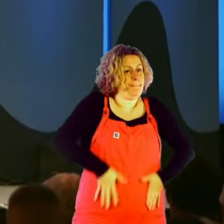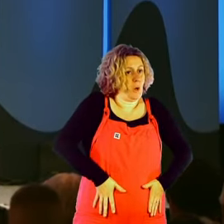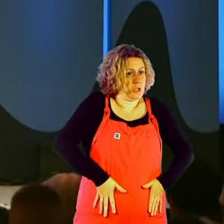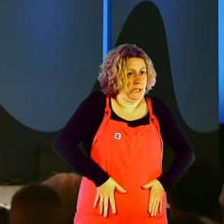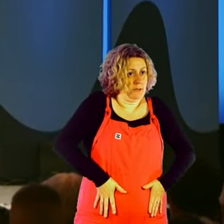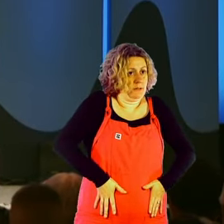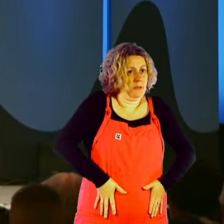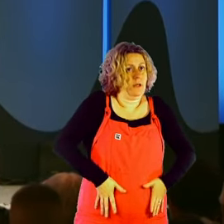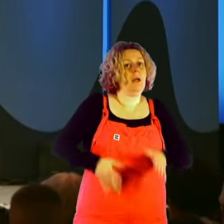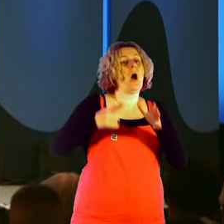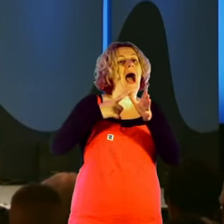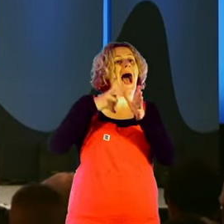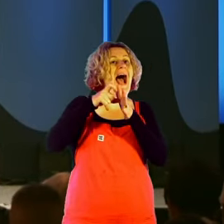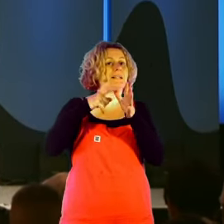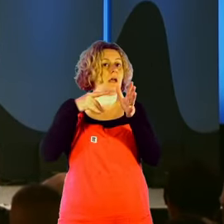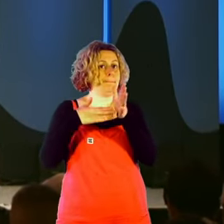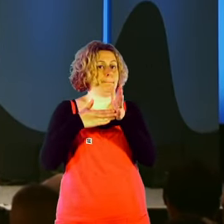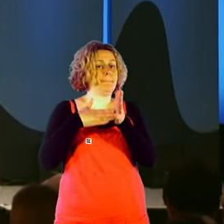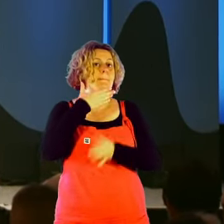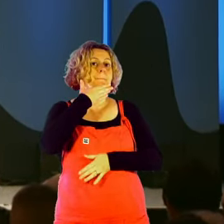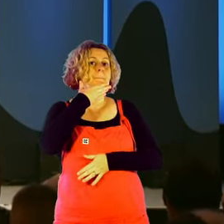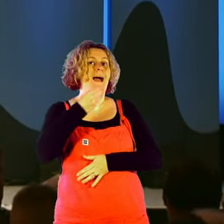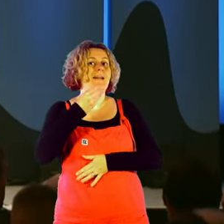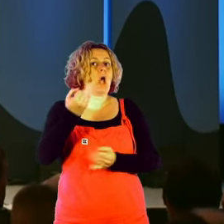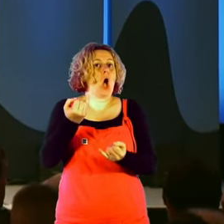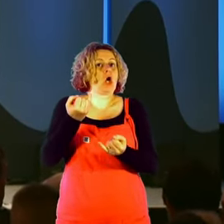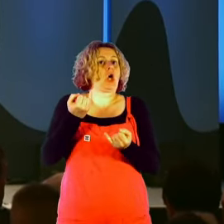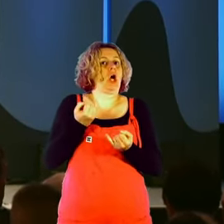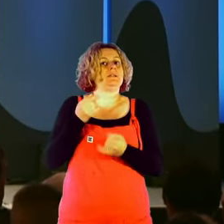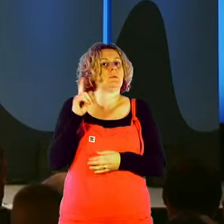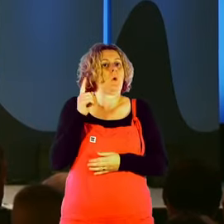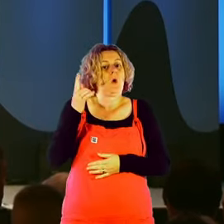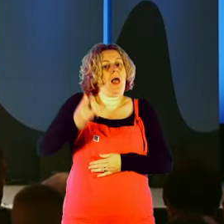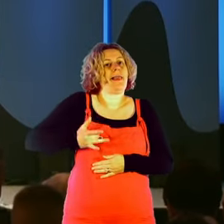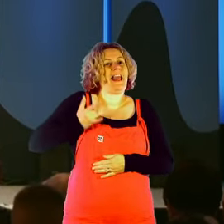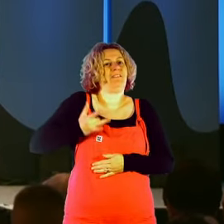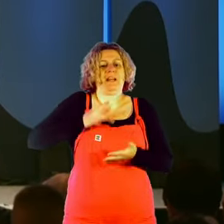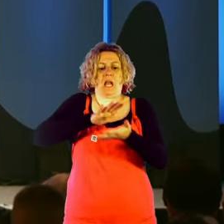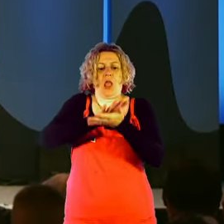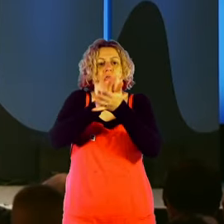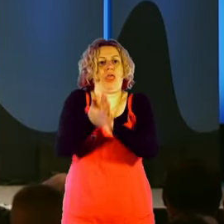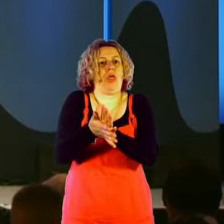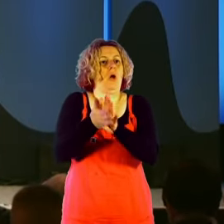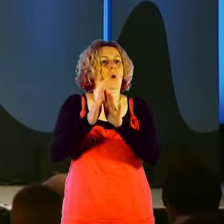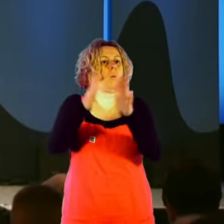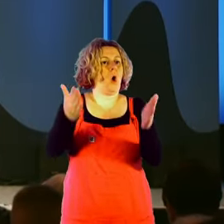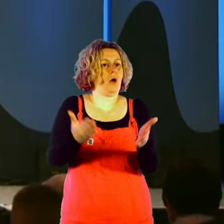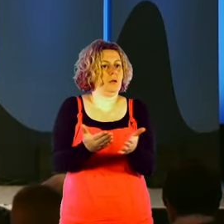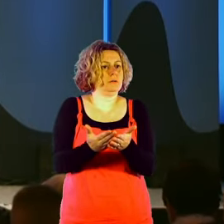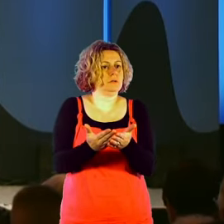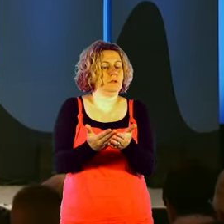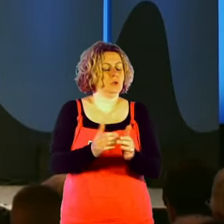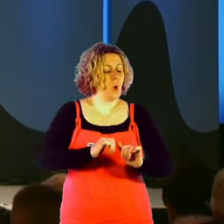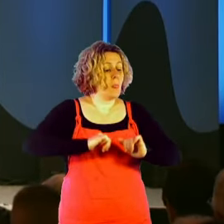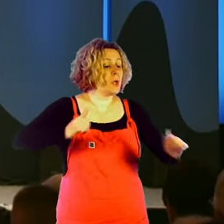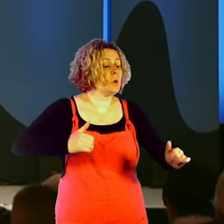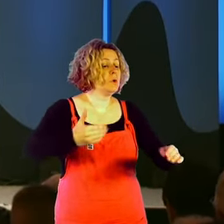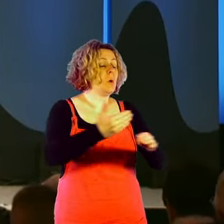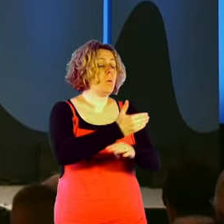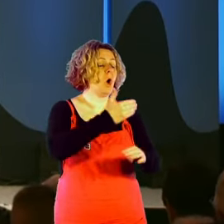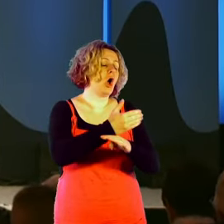broken world. The good and fruitful work that he was given to do in Eden will now become